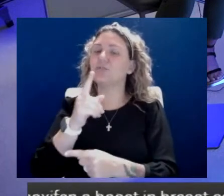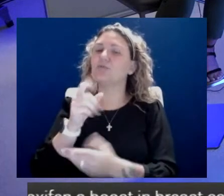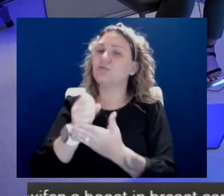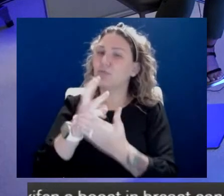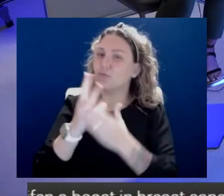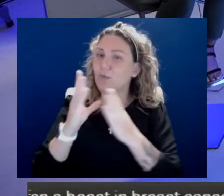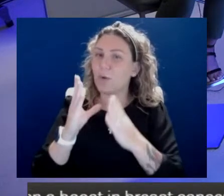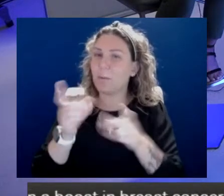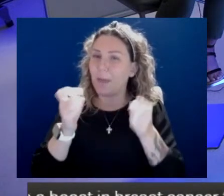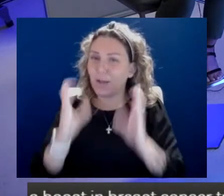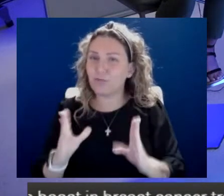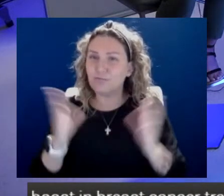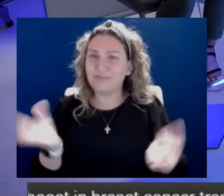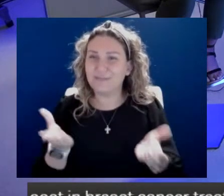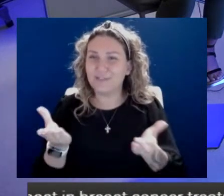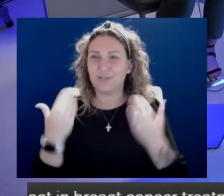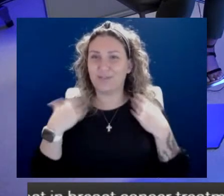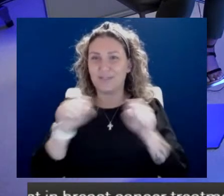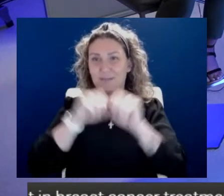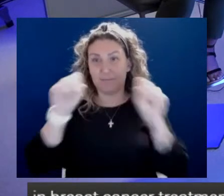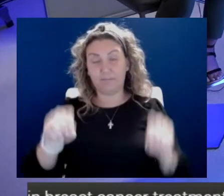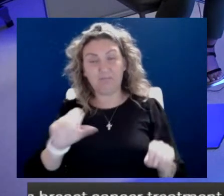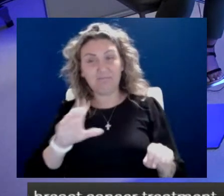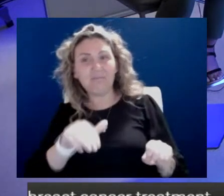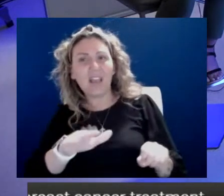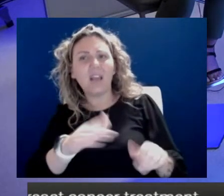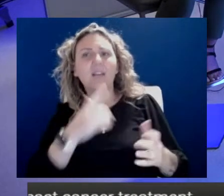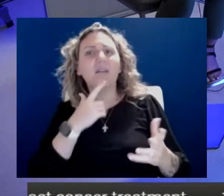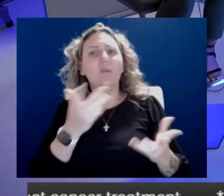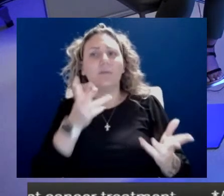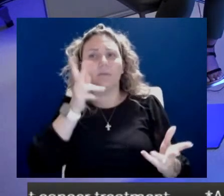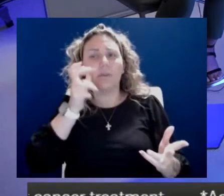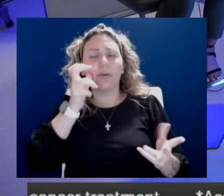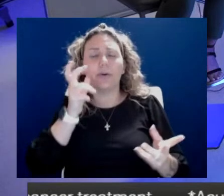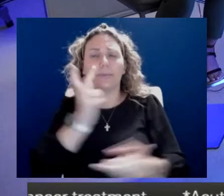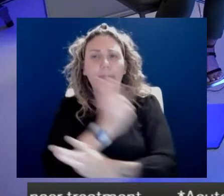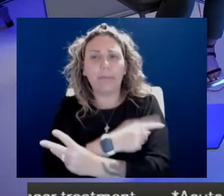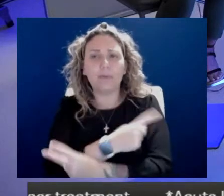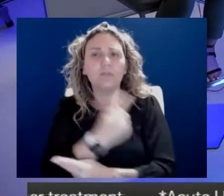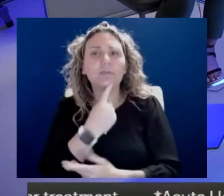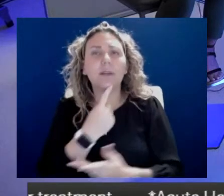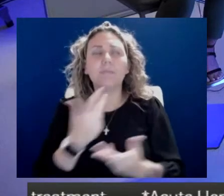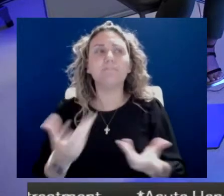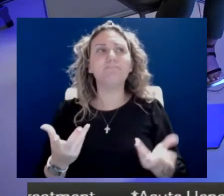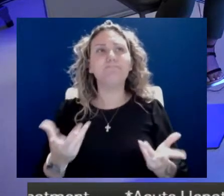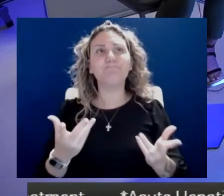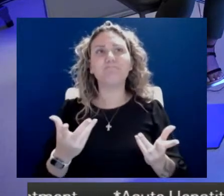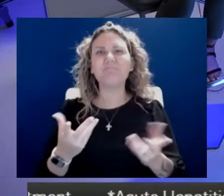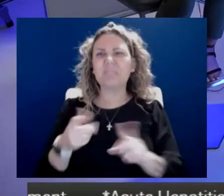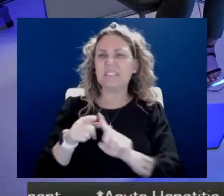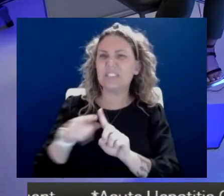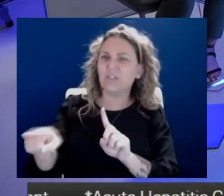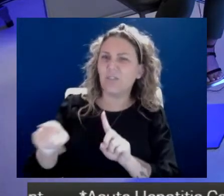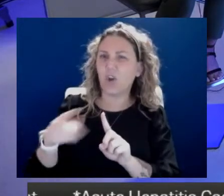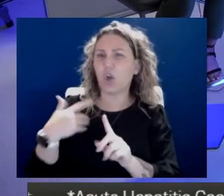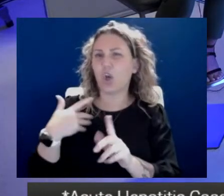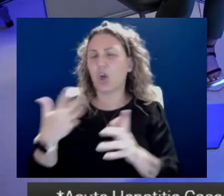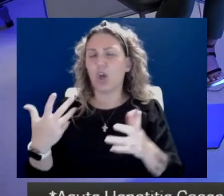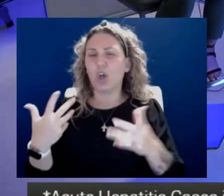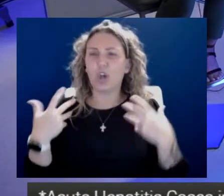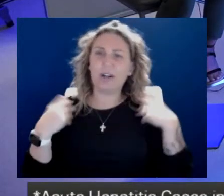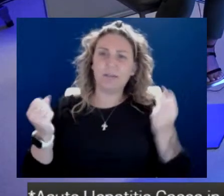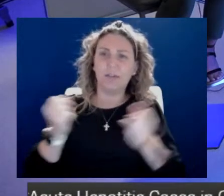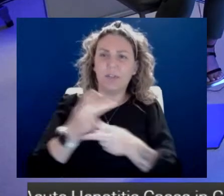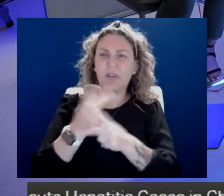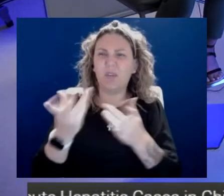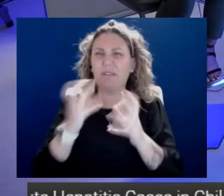health system. So, Gail, just what do you hear patients say they might, when they say they might defer health care? What are those conversations like?